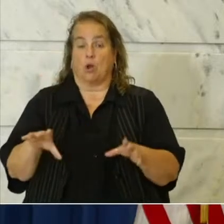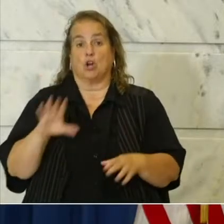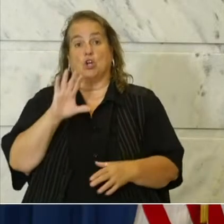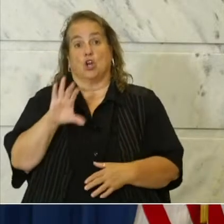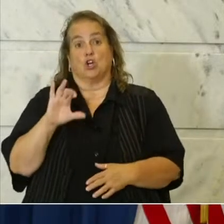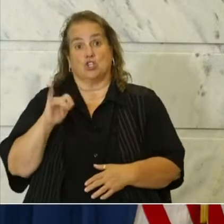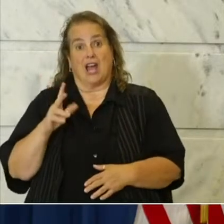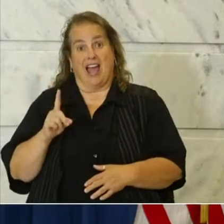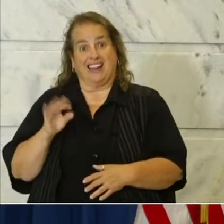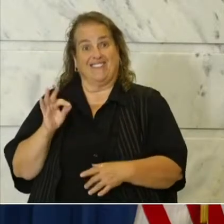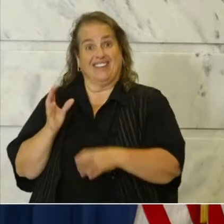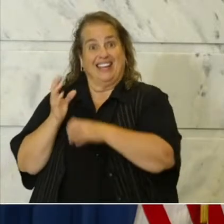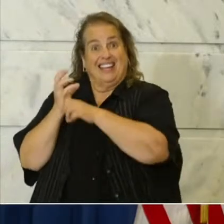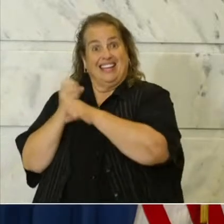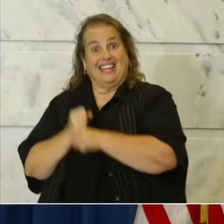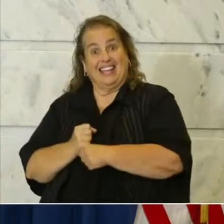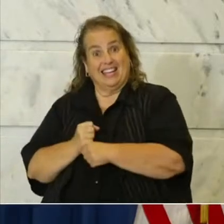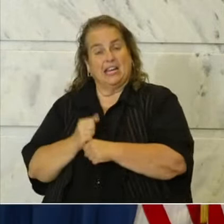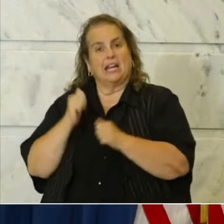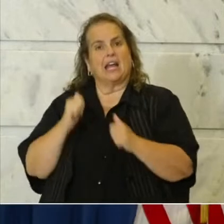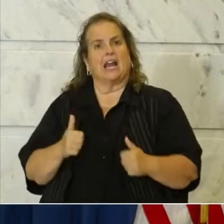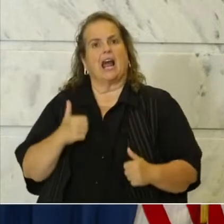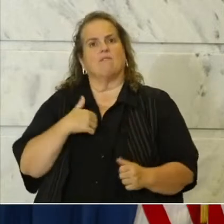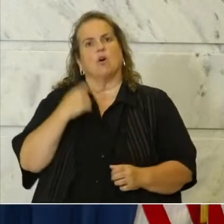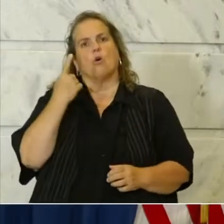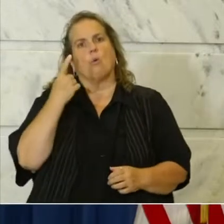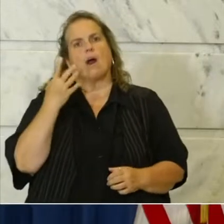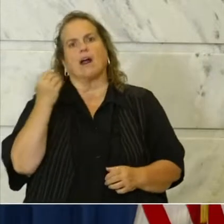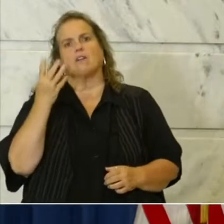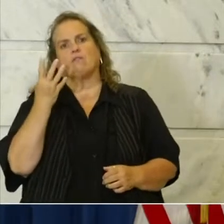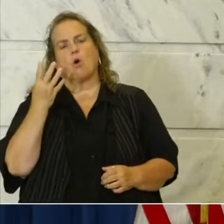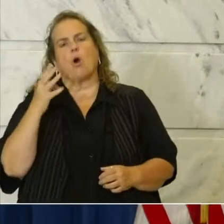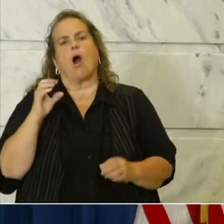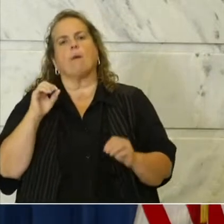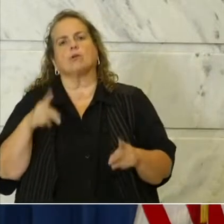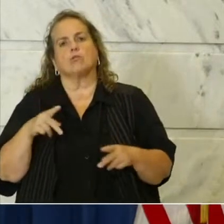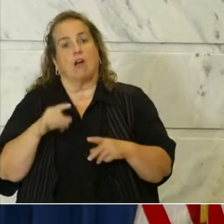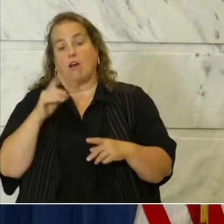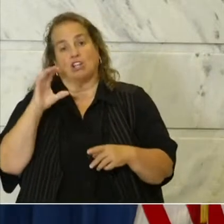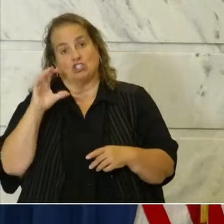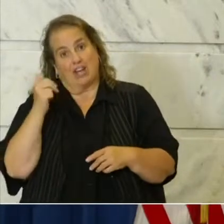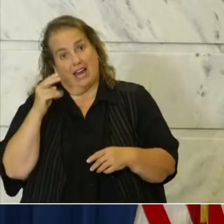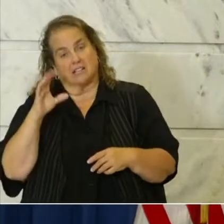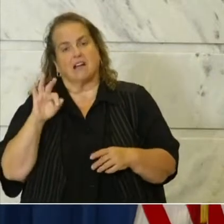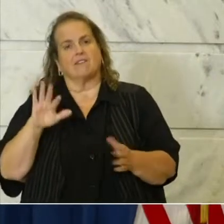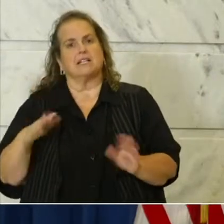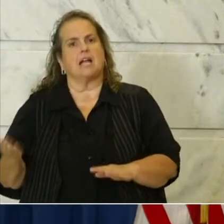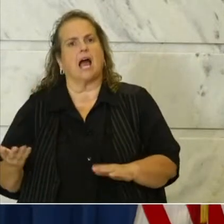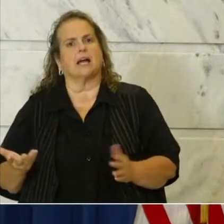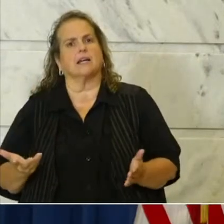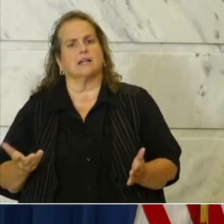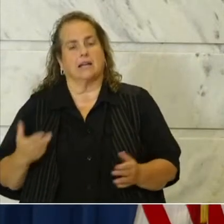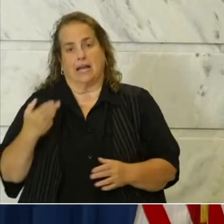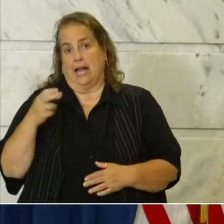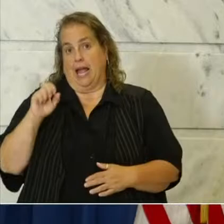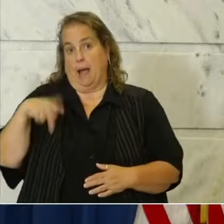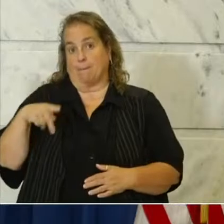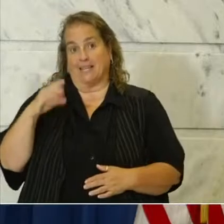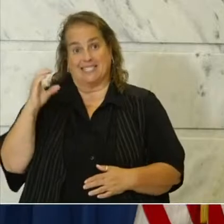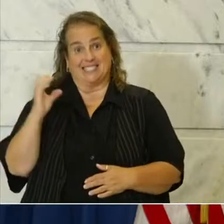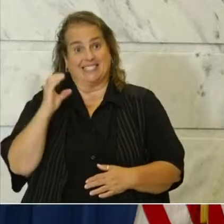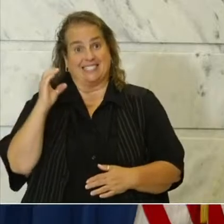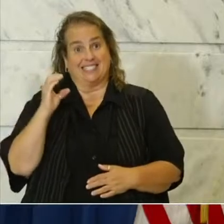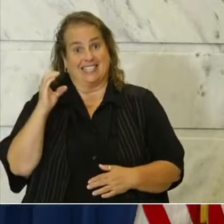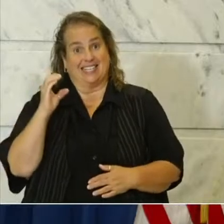infected and have neonatal herpes, can have a 1 in 4 chance of dying. Hepatitis C is a viral infection, as